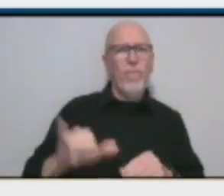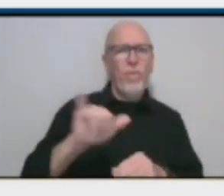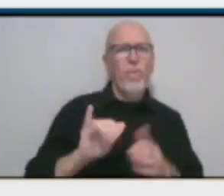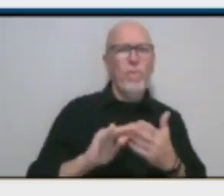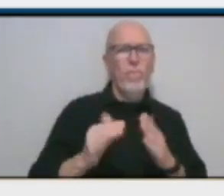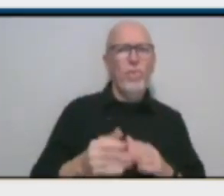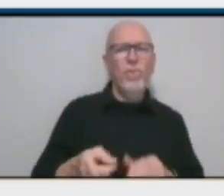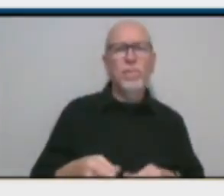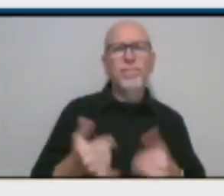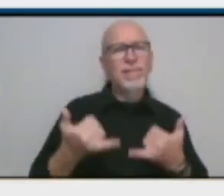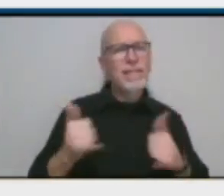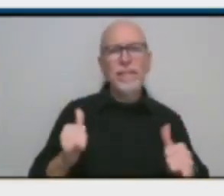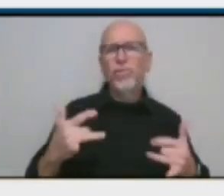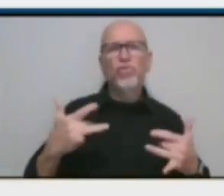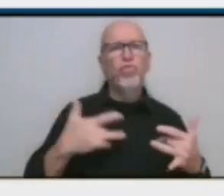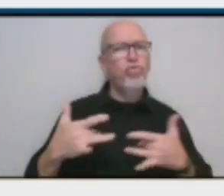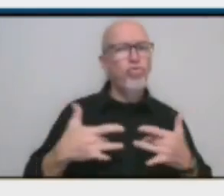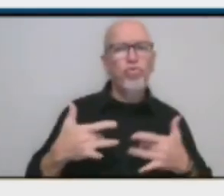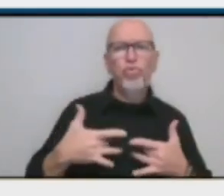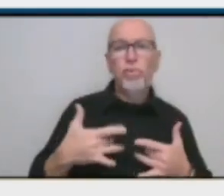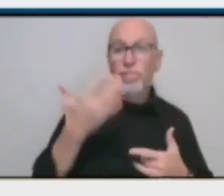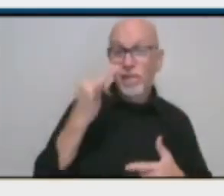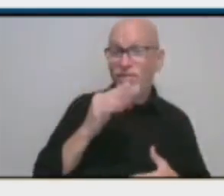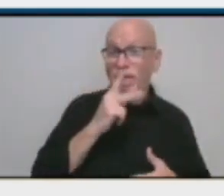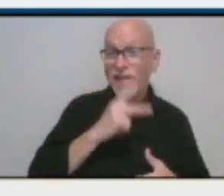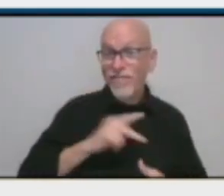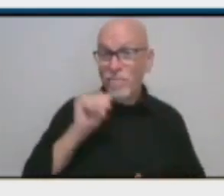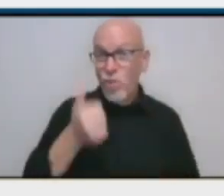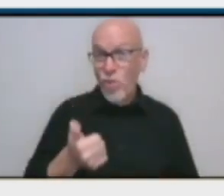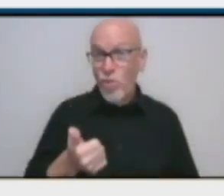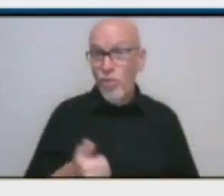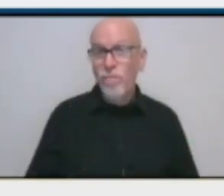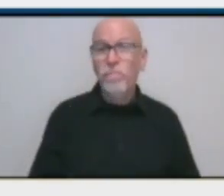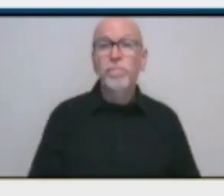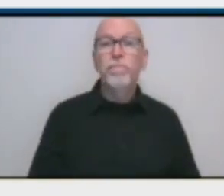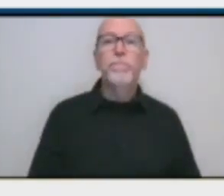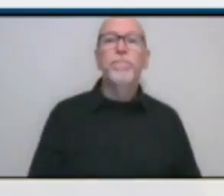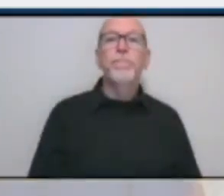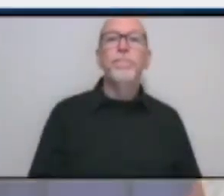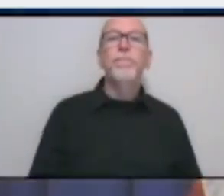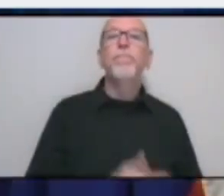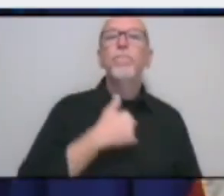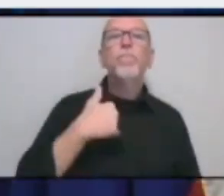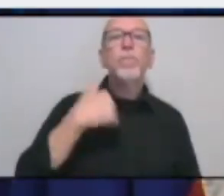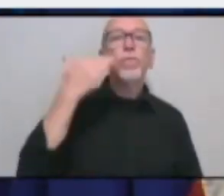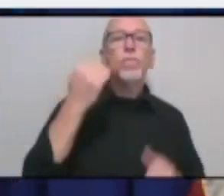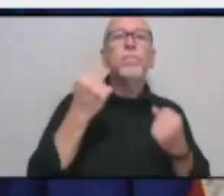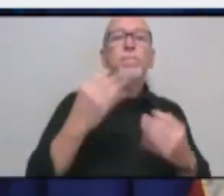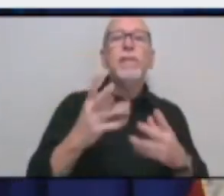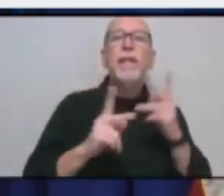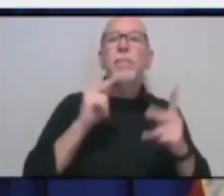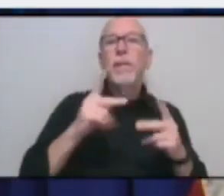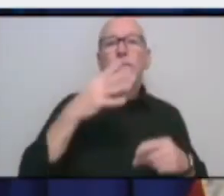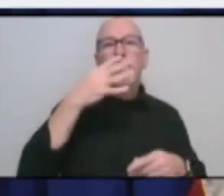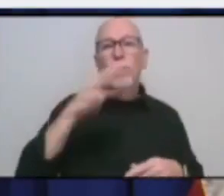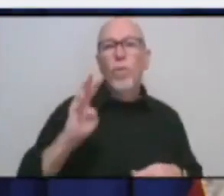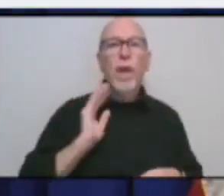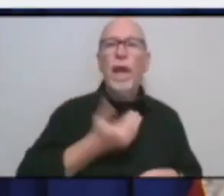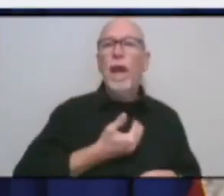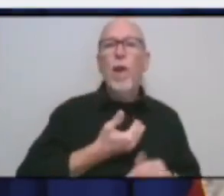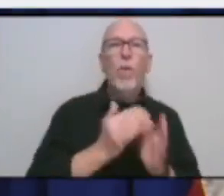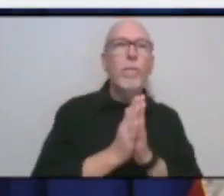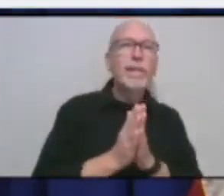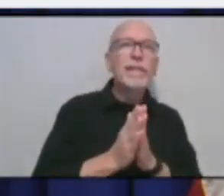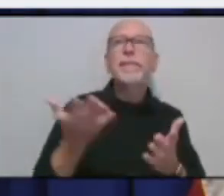very concerning, especially with Thanksgiving tomorrow. We know that many people are ignoring our pleas and the CDC's pleas